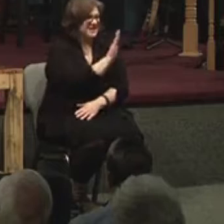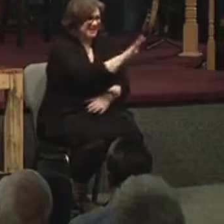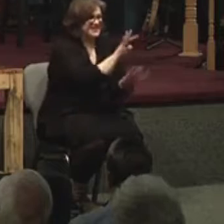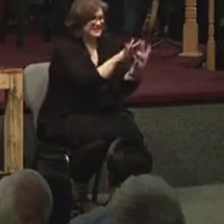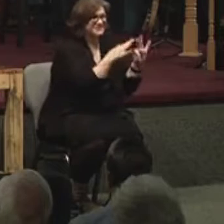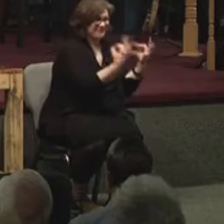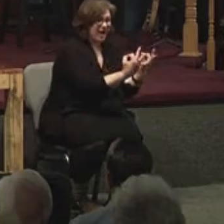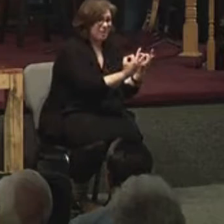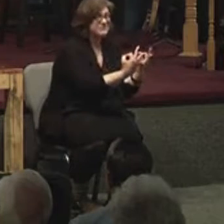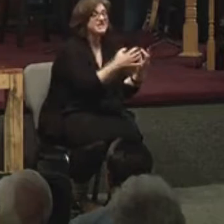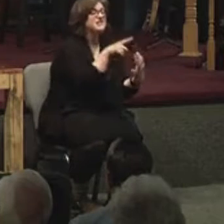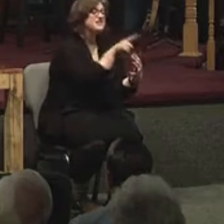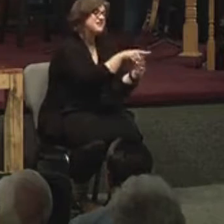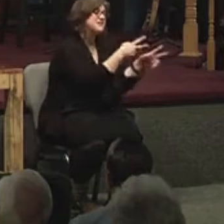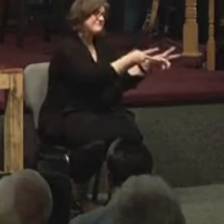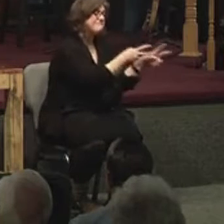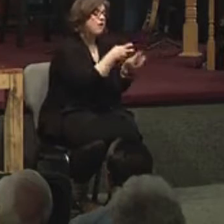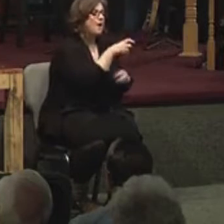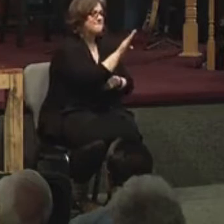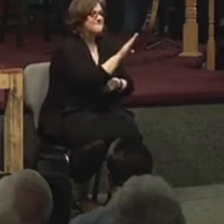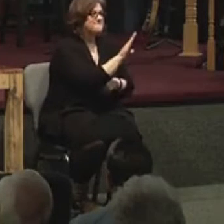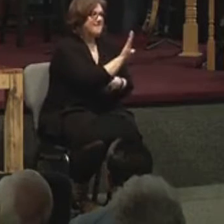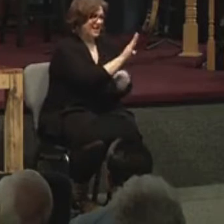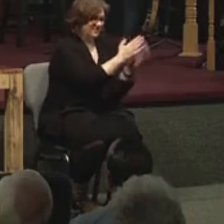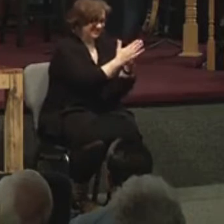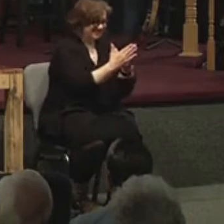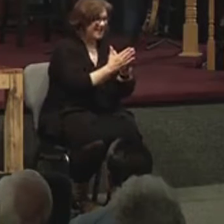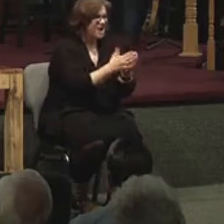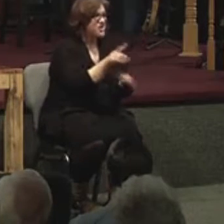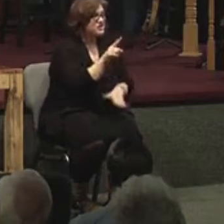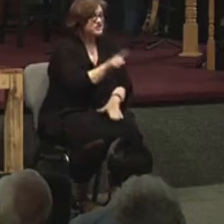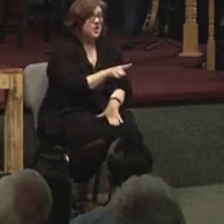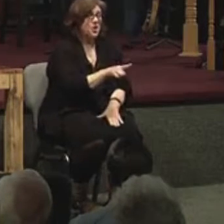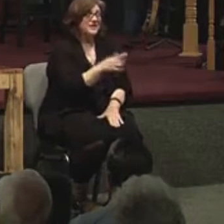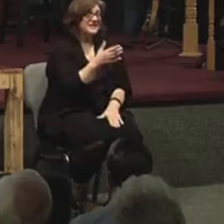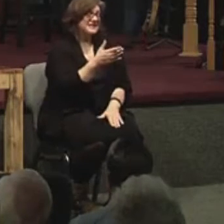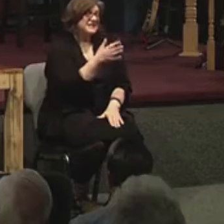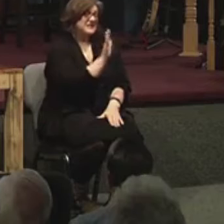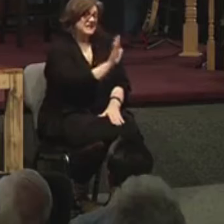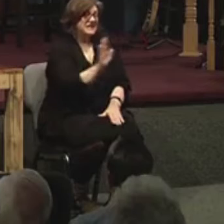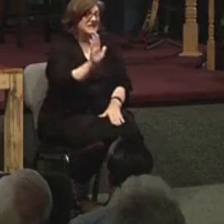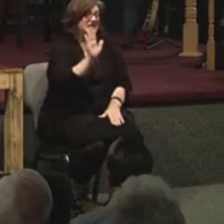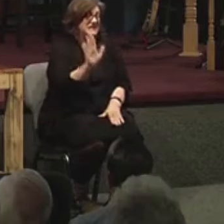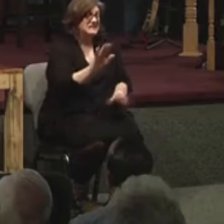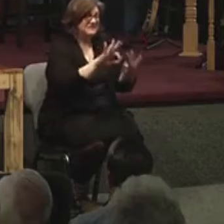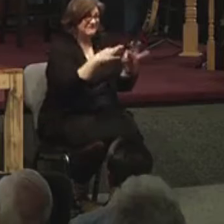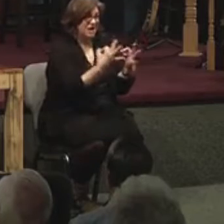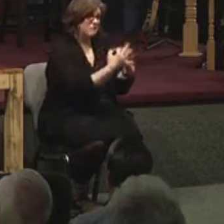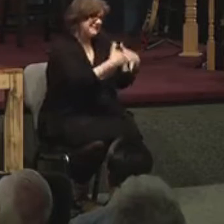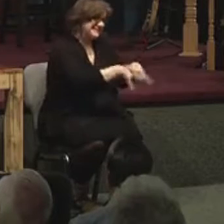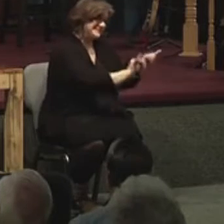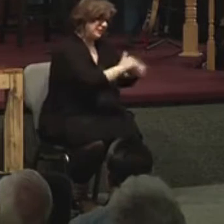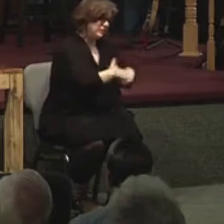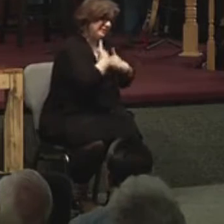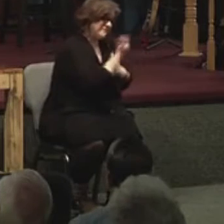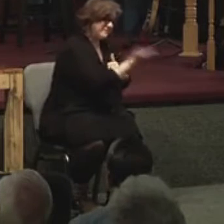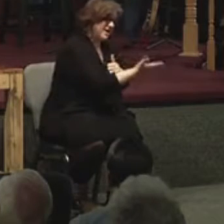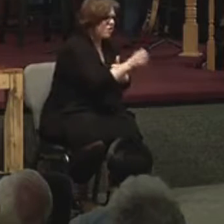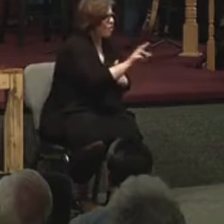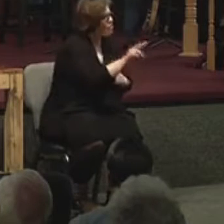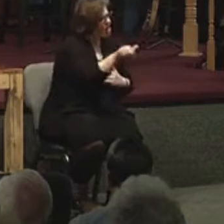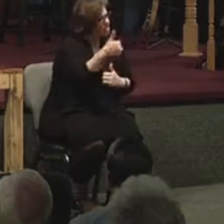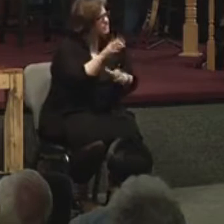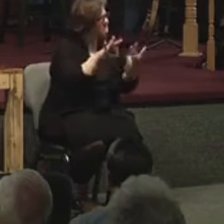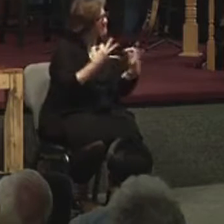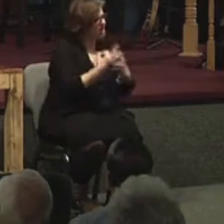was from Bethlehem. His family was from Bethlehem. So they either still lived in town or there were other family members who were coming to town too.